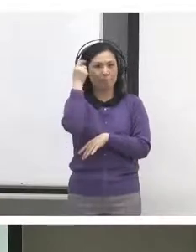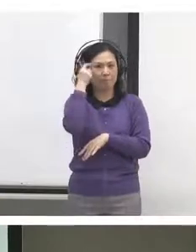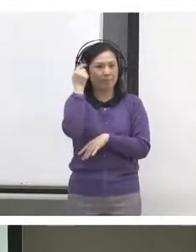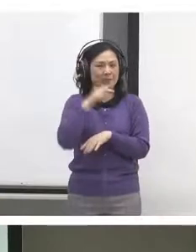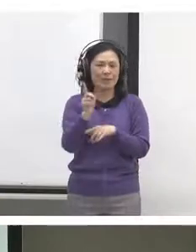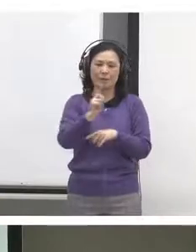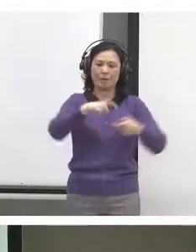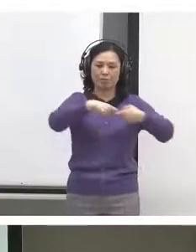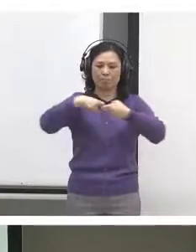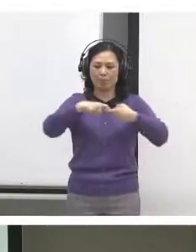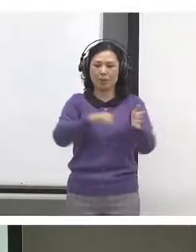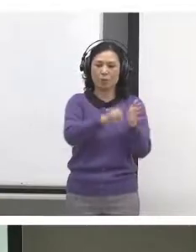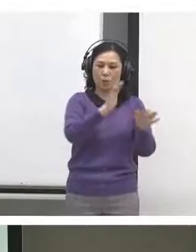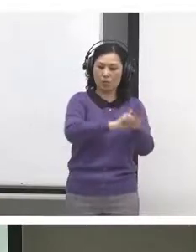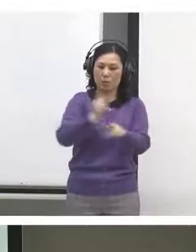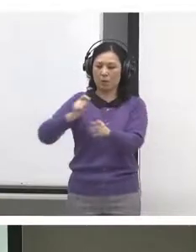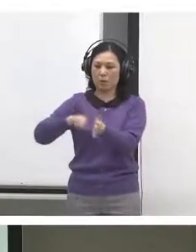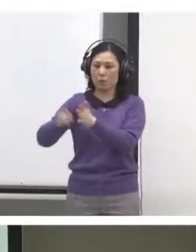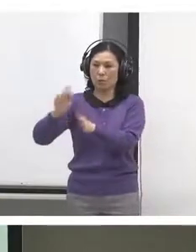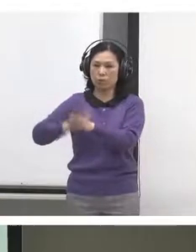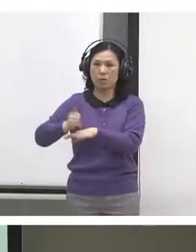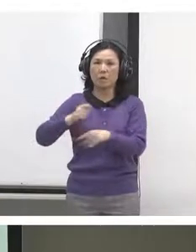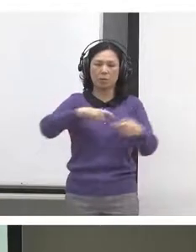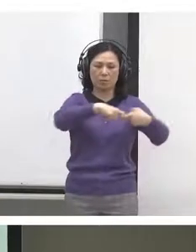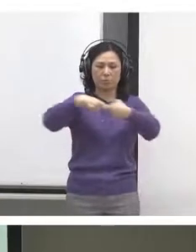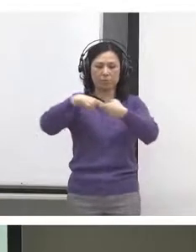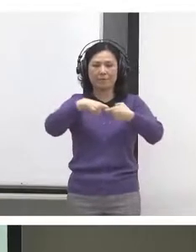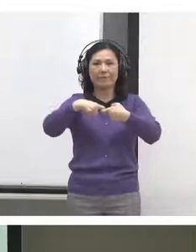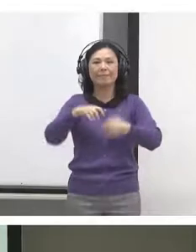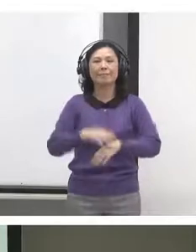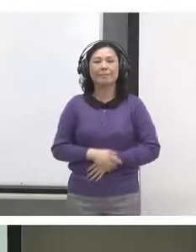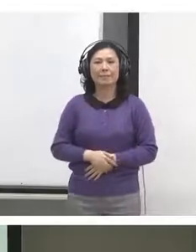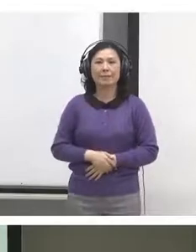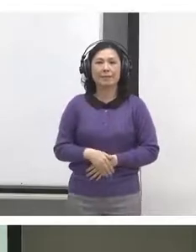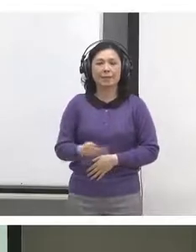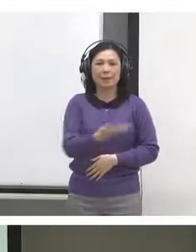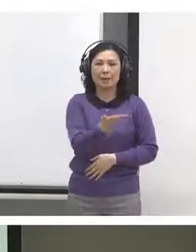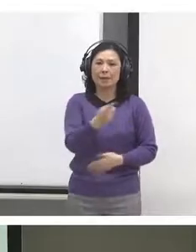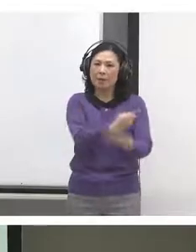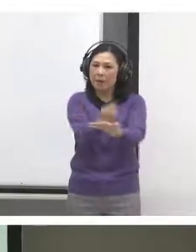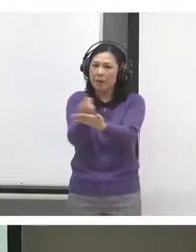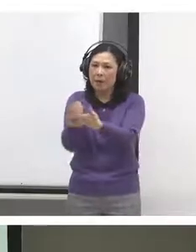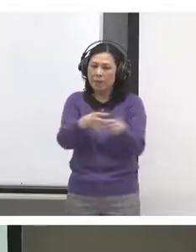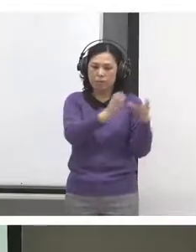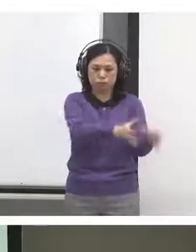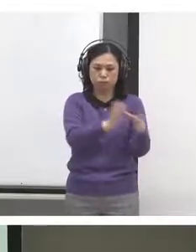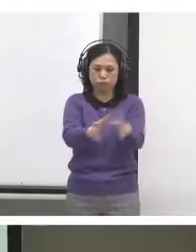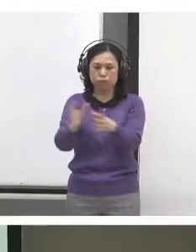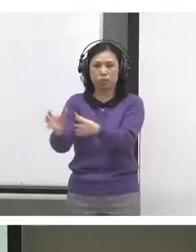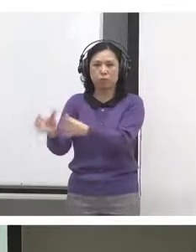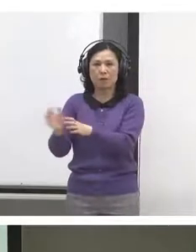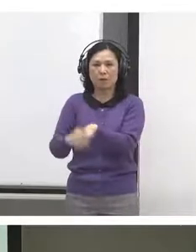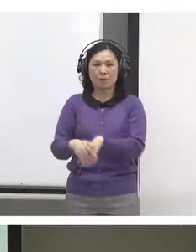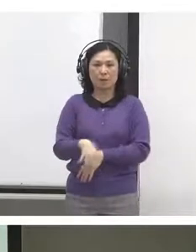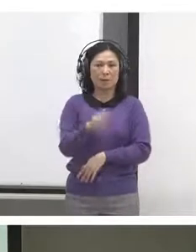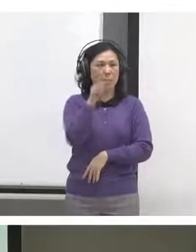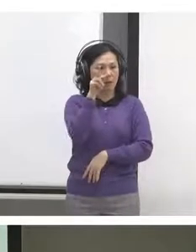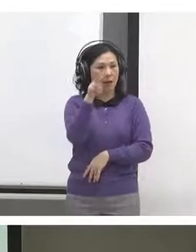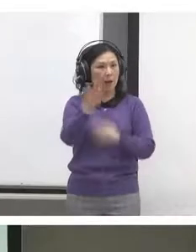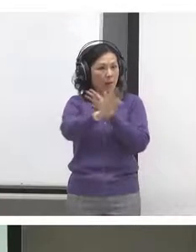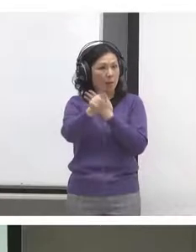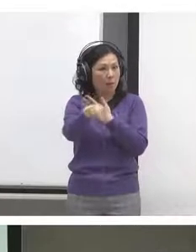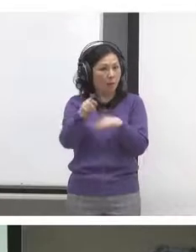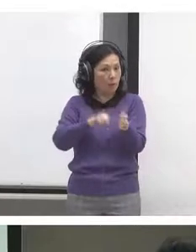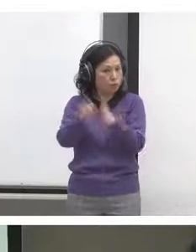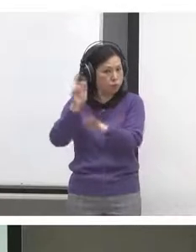make things a more and show what really a lot of these different areas had in common. This was done